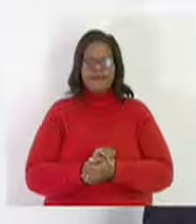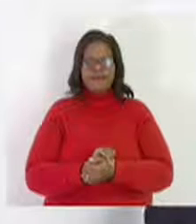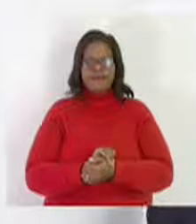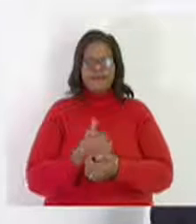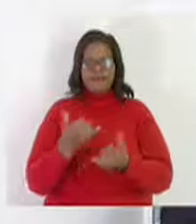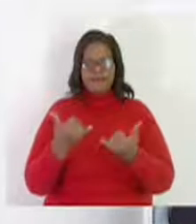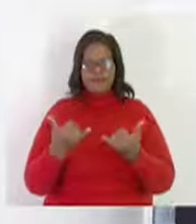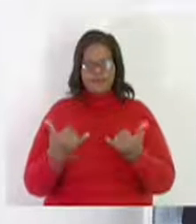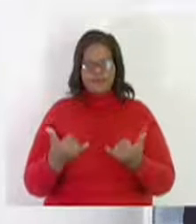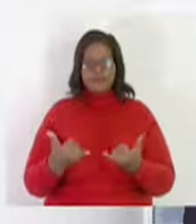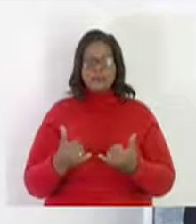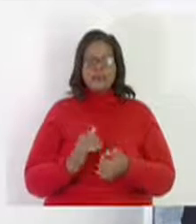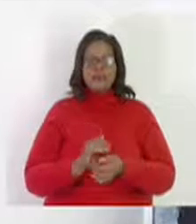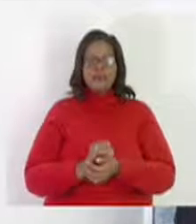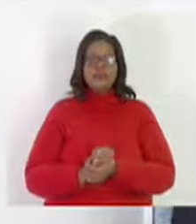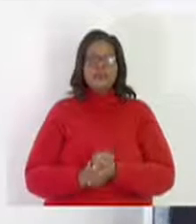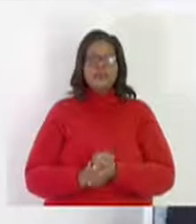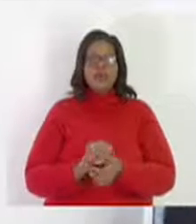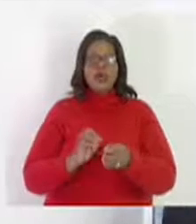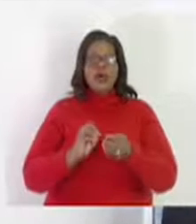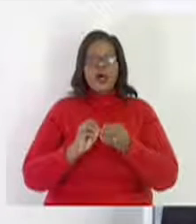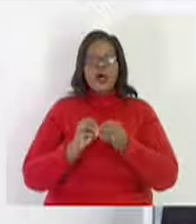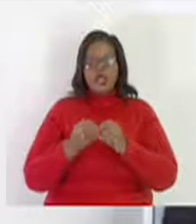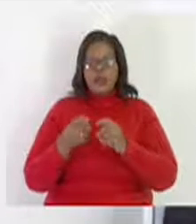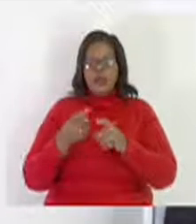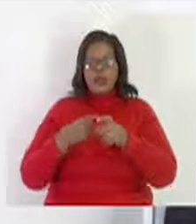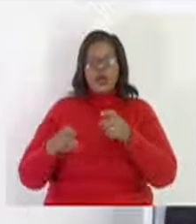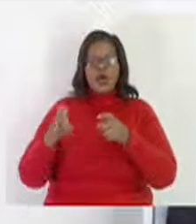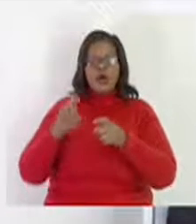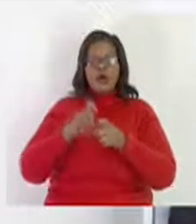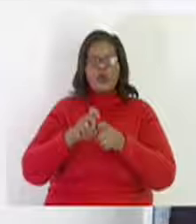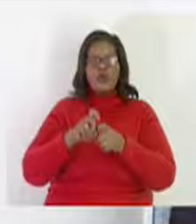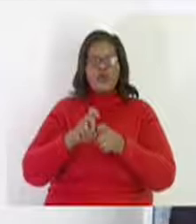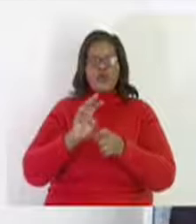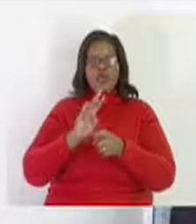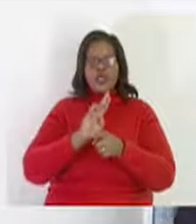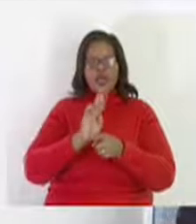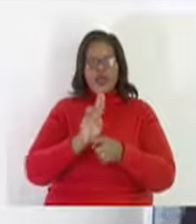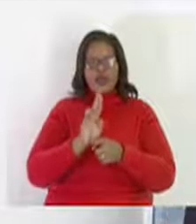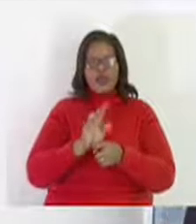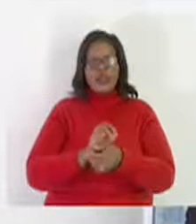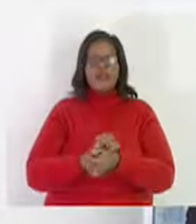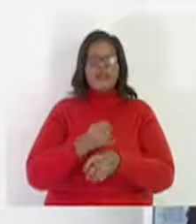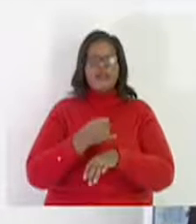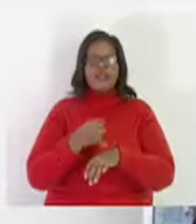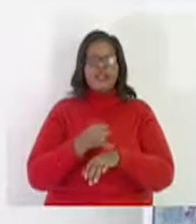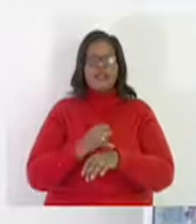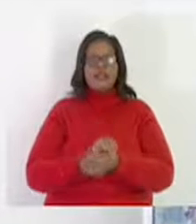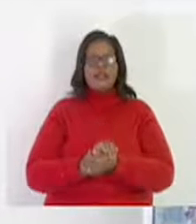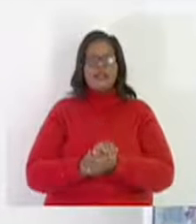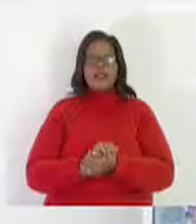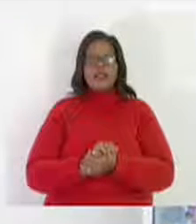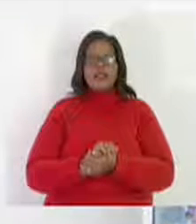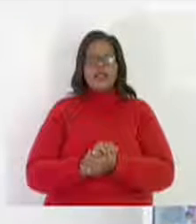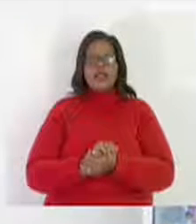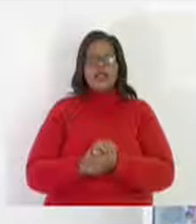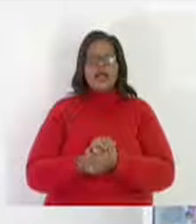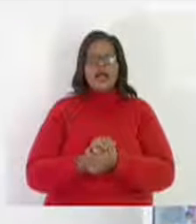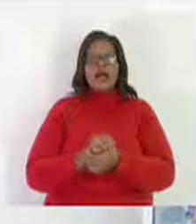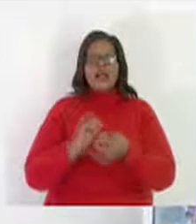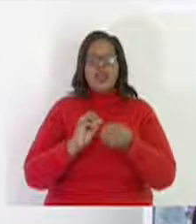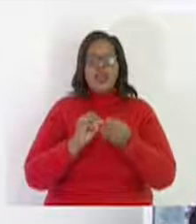Now, the number we are rounding off here is 100, it's in position of 100, so that number will be